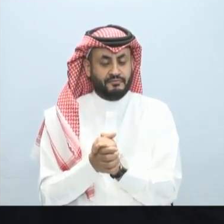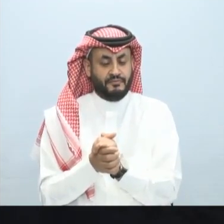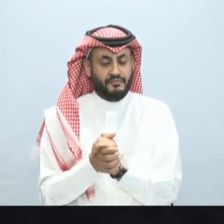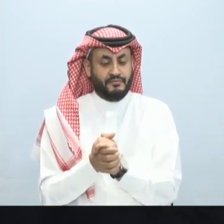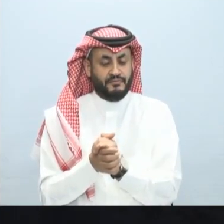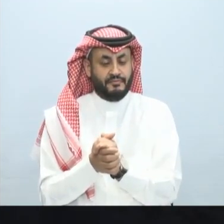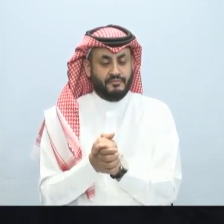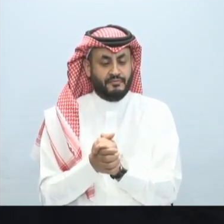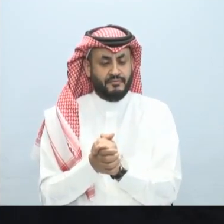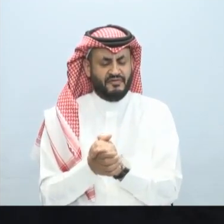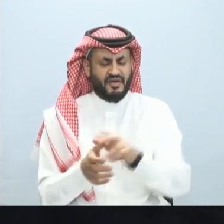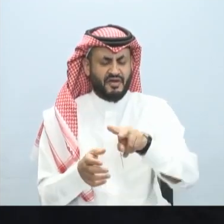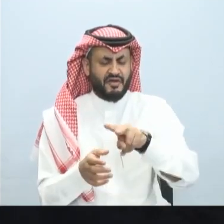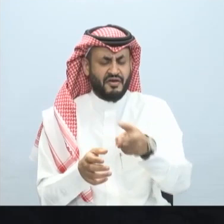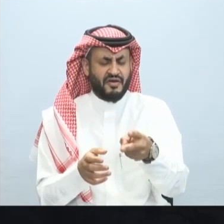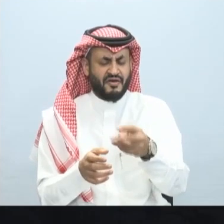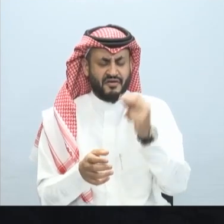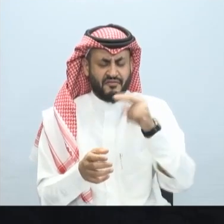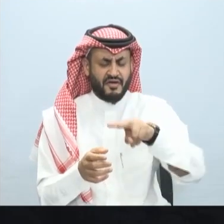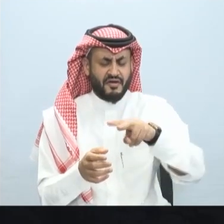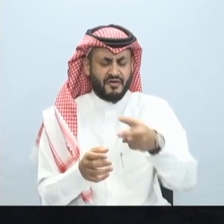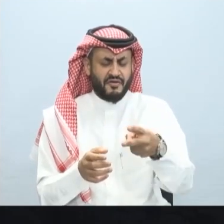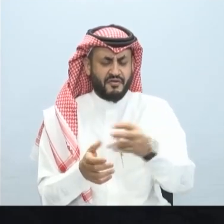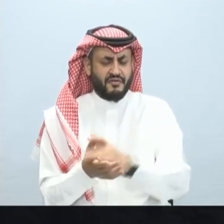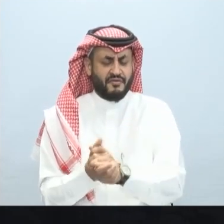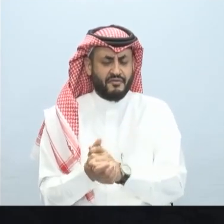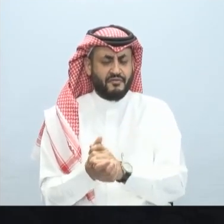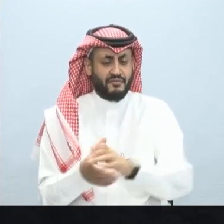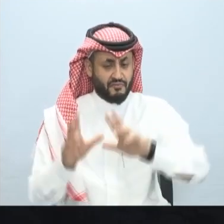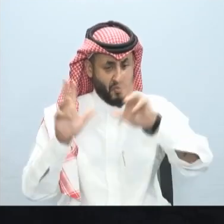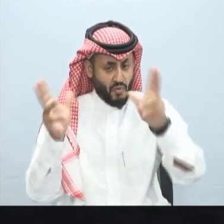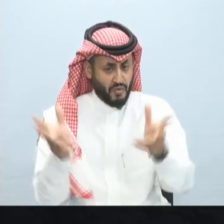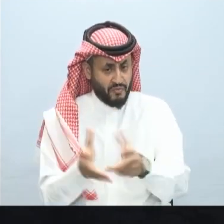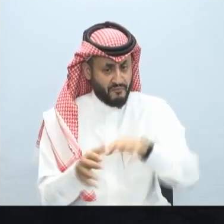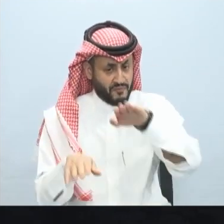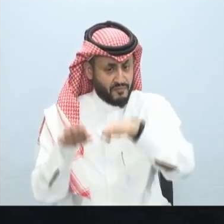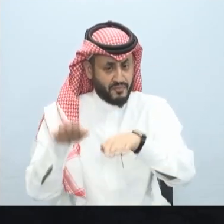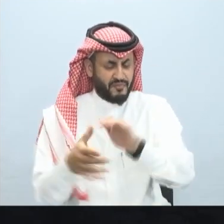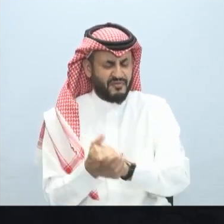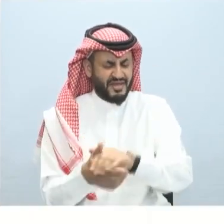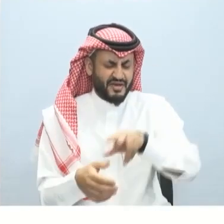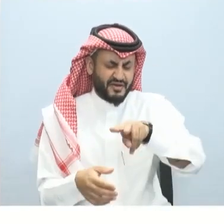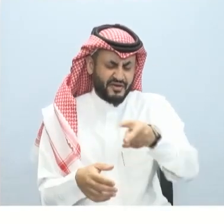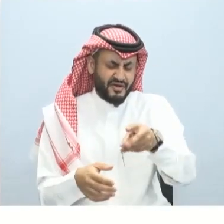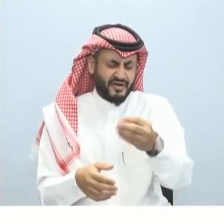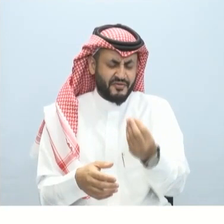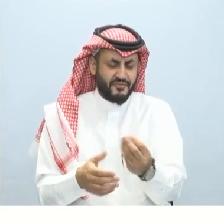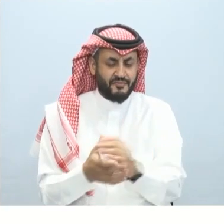going to just change a little bit. Now note that we are still in the form of comparison, but we are